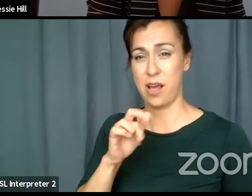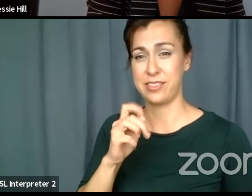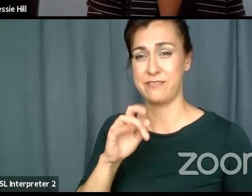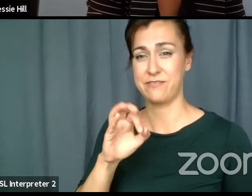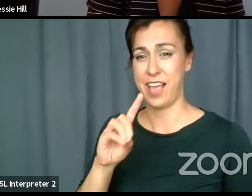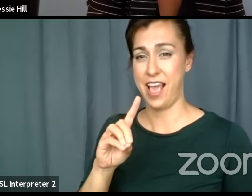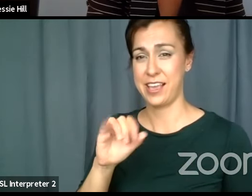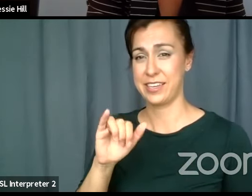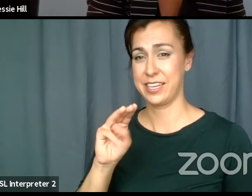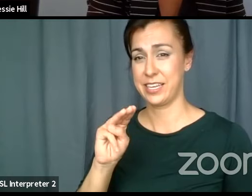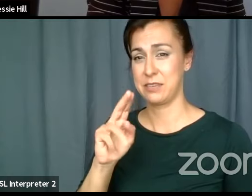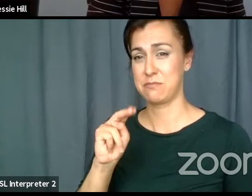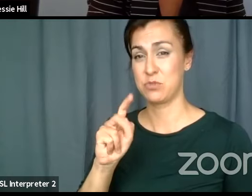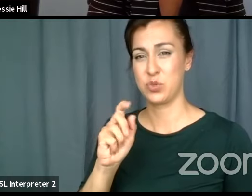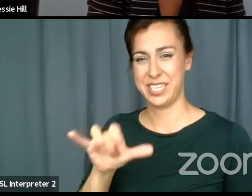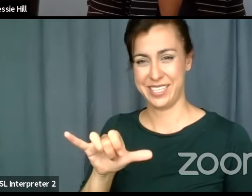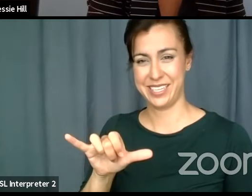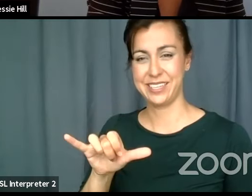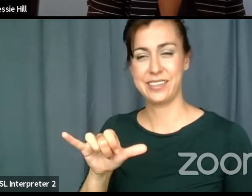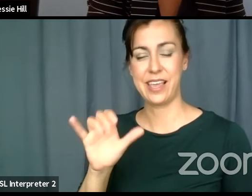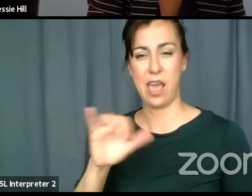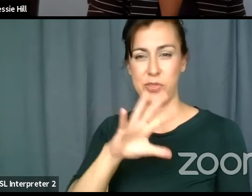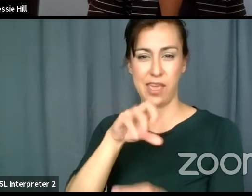and Bivens figures into all of this.